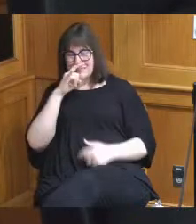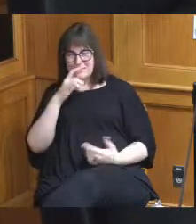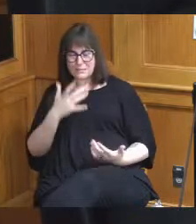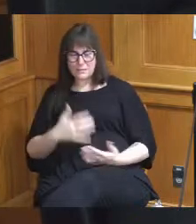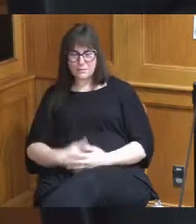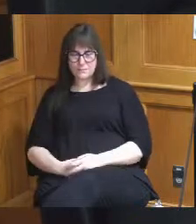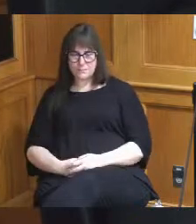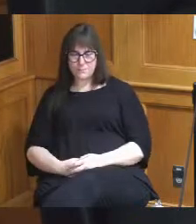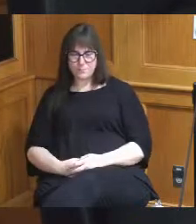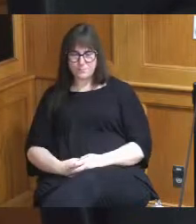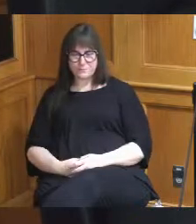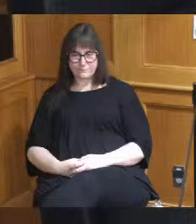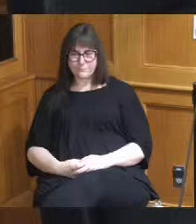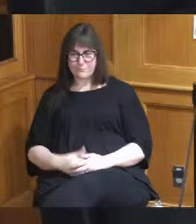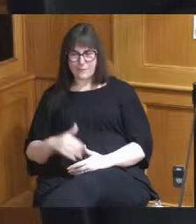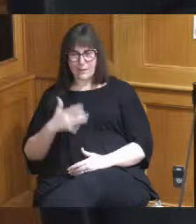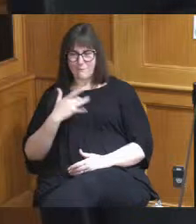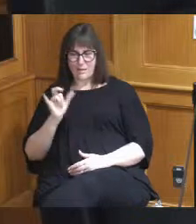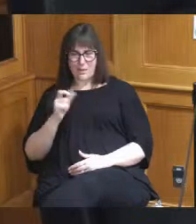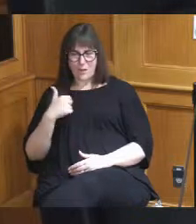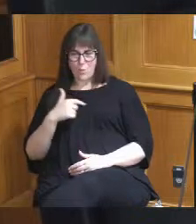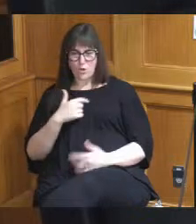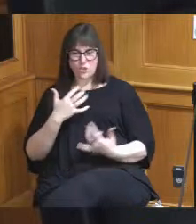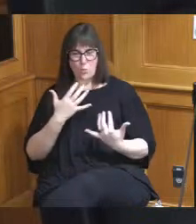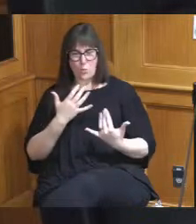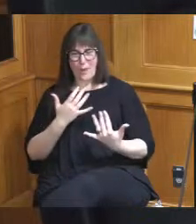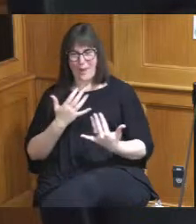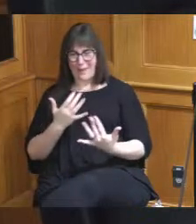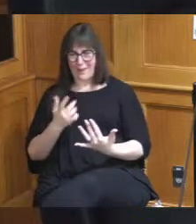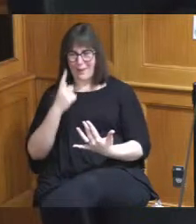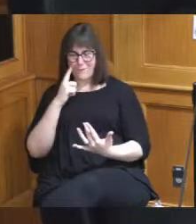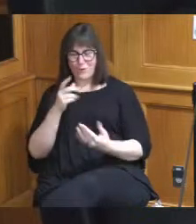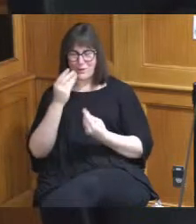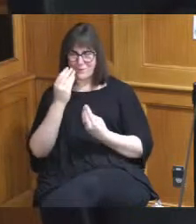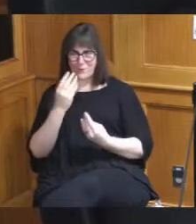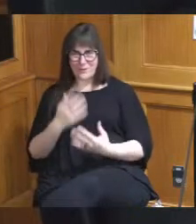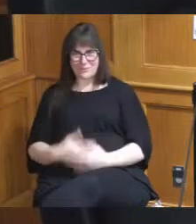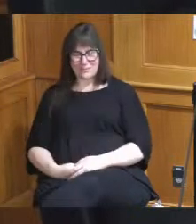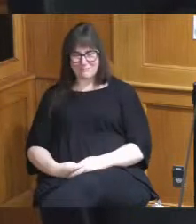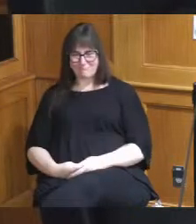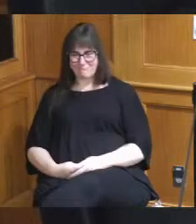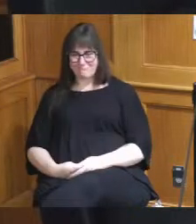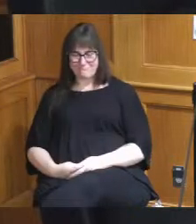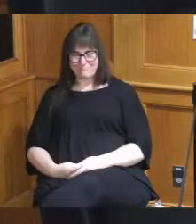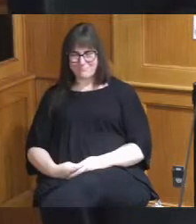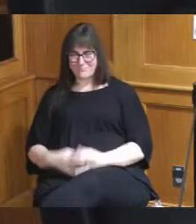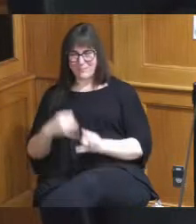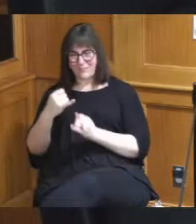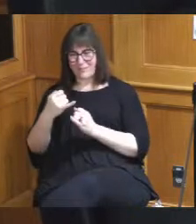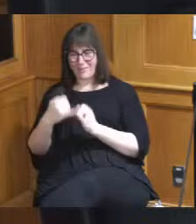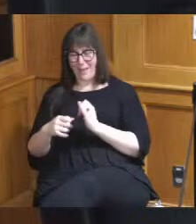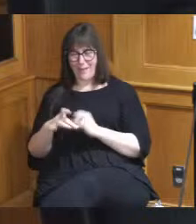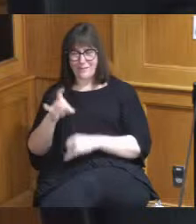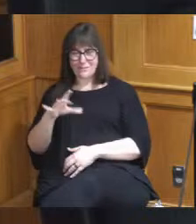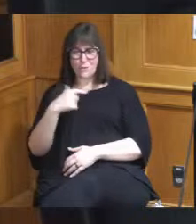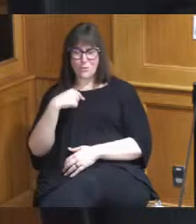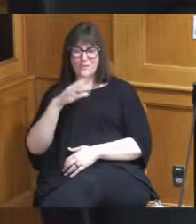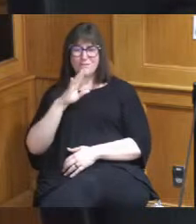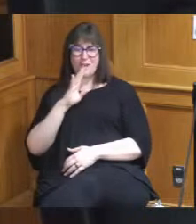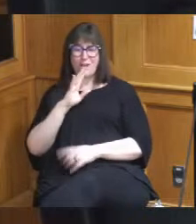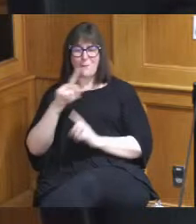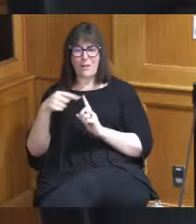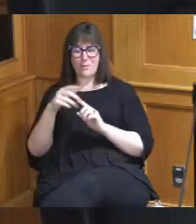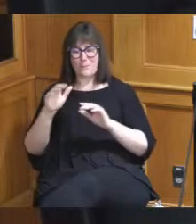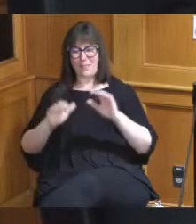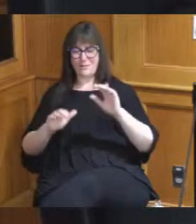where I feel like we're waiting for these trends to hit. And then lastly, we're talking about the balance.